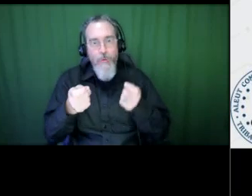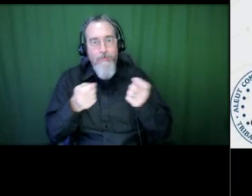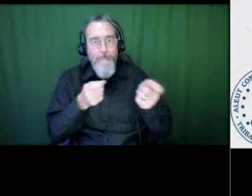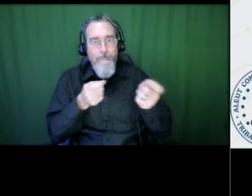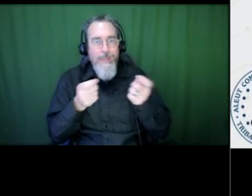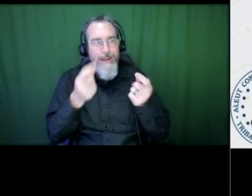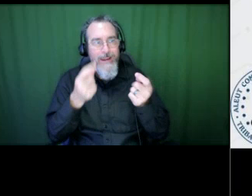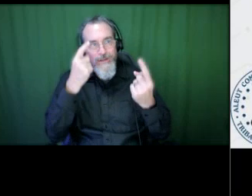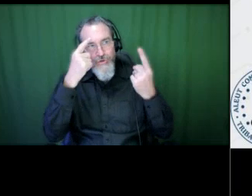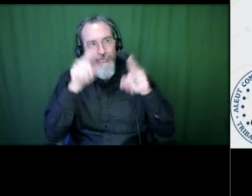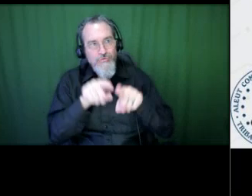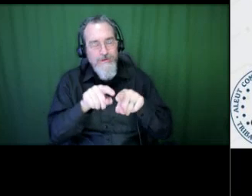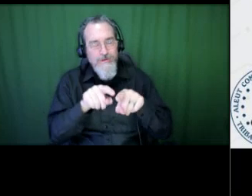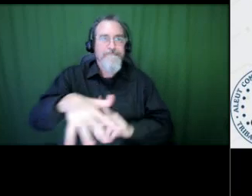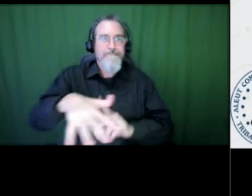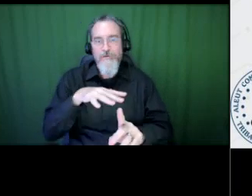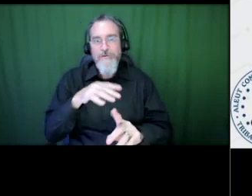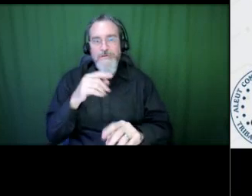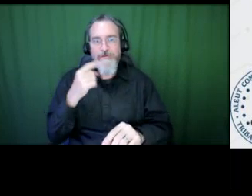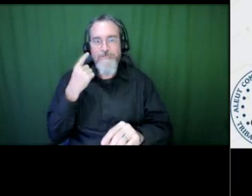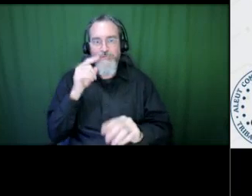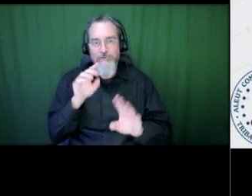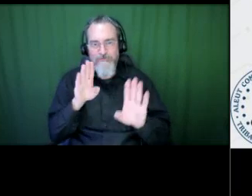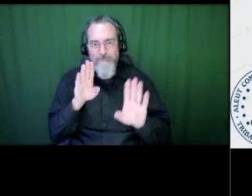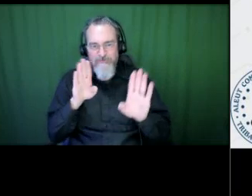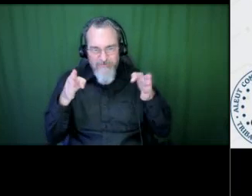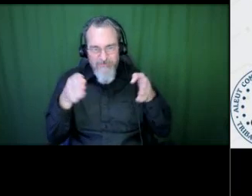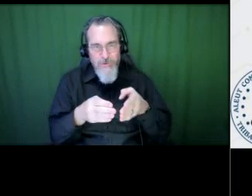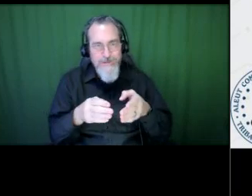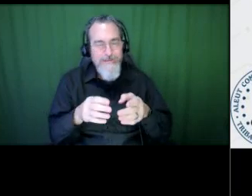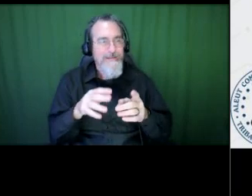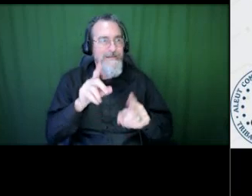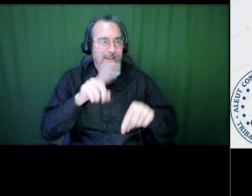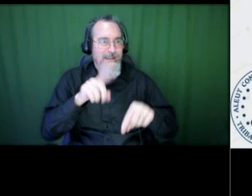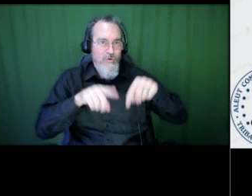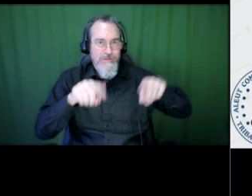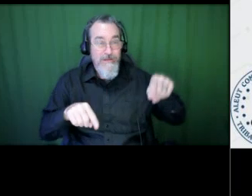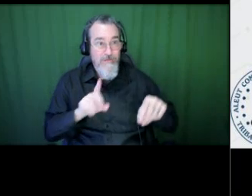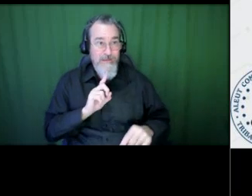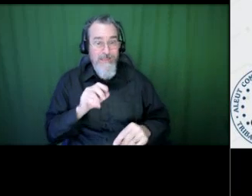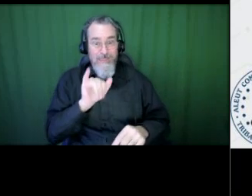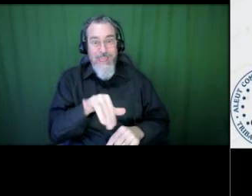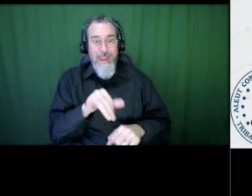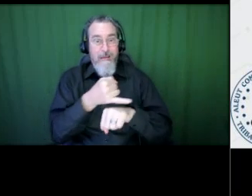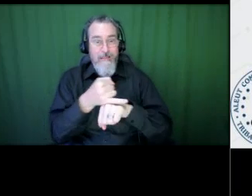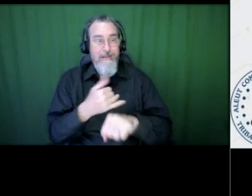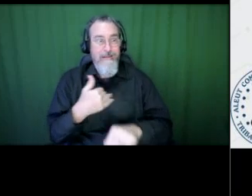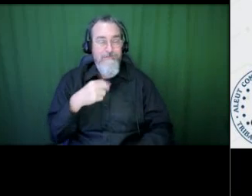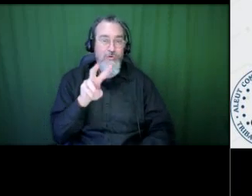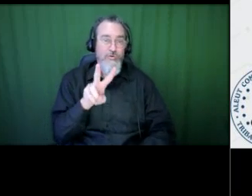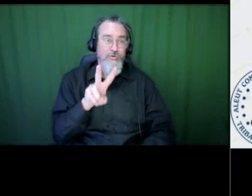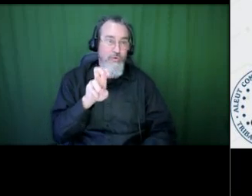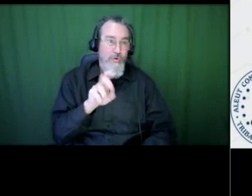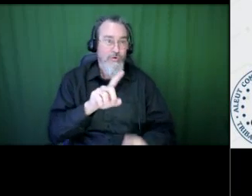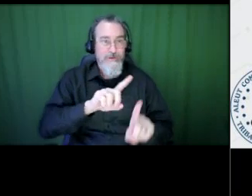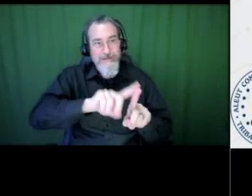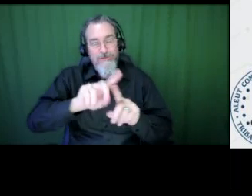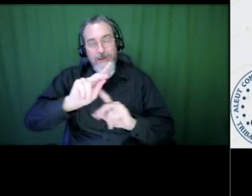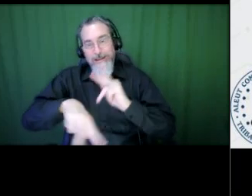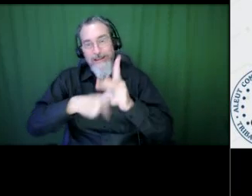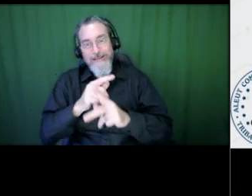ecological diversity on the island, there's over 200 species of birds that reside just on St. Paul alone, where the community and other coastal communities have